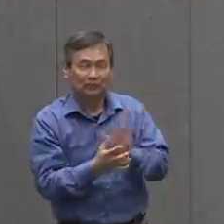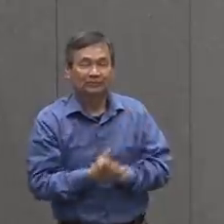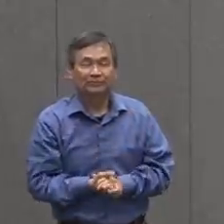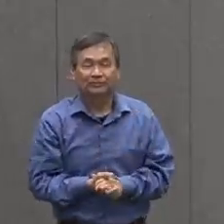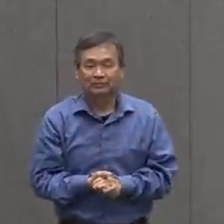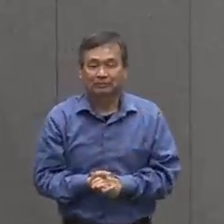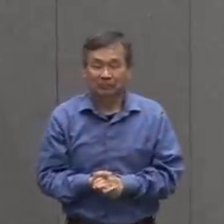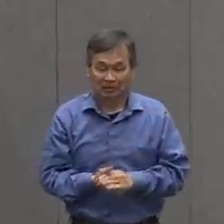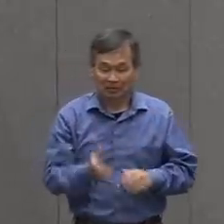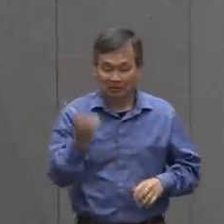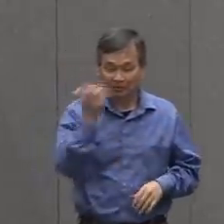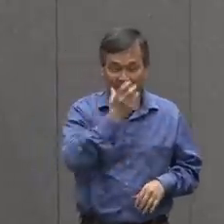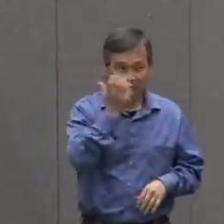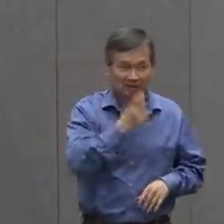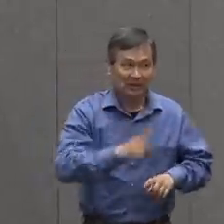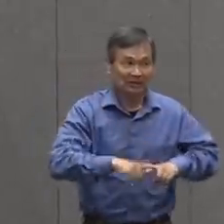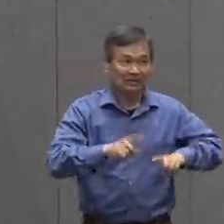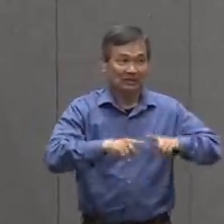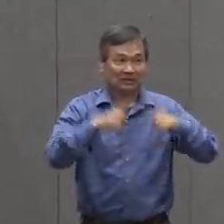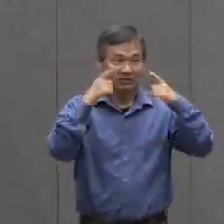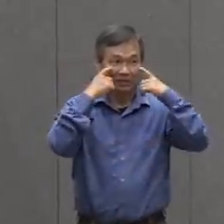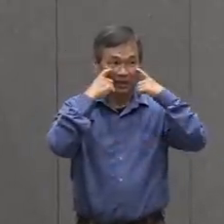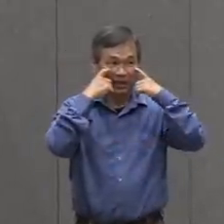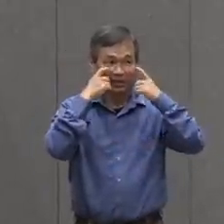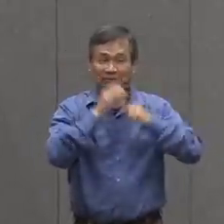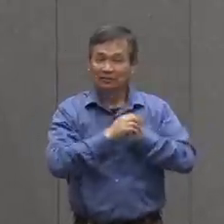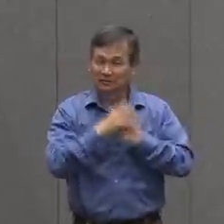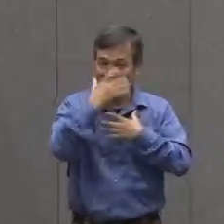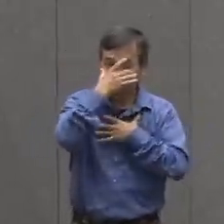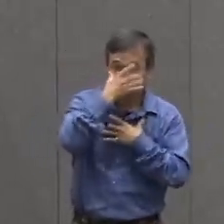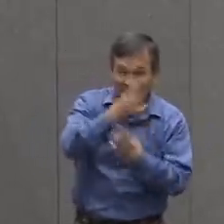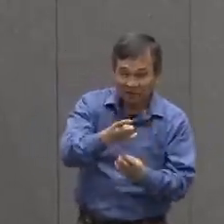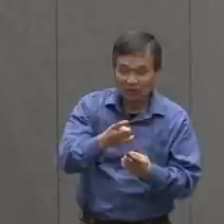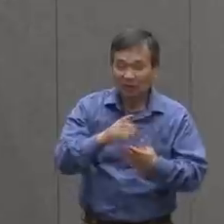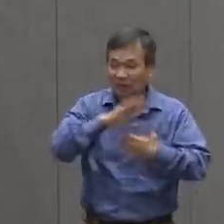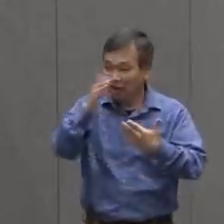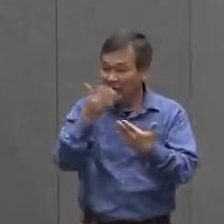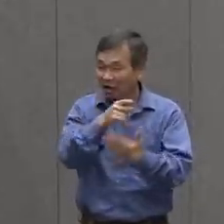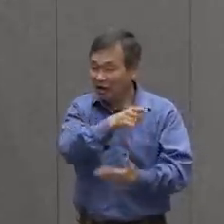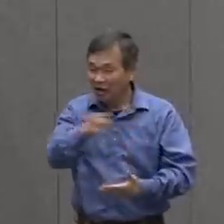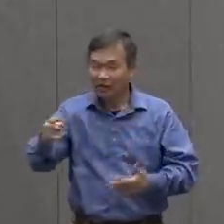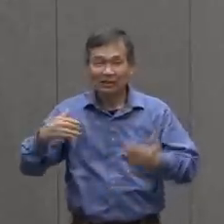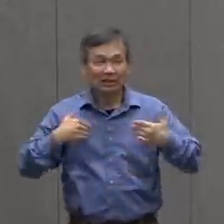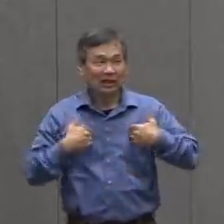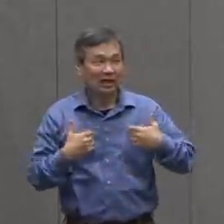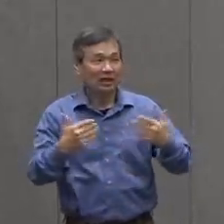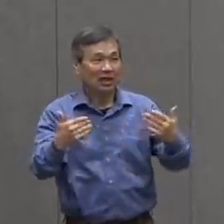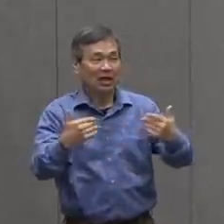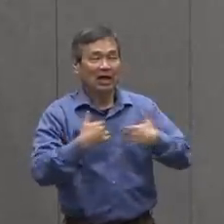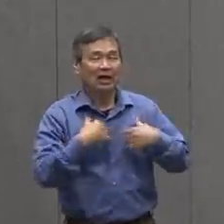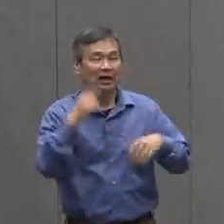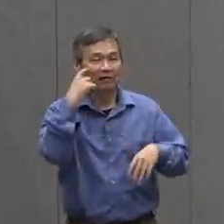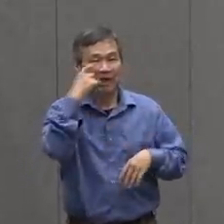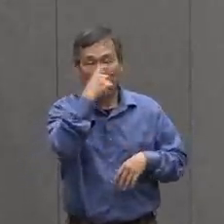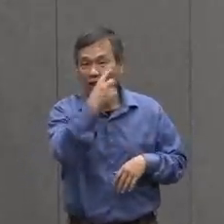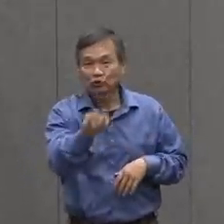All the different eyes. It is interesting that all of the animals on this page have two